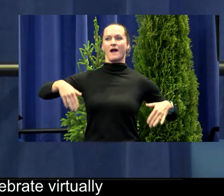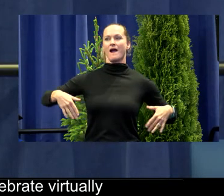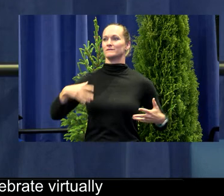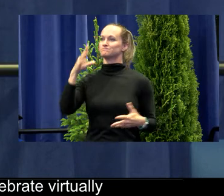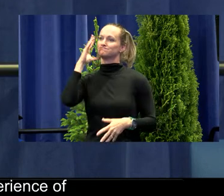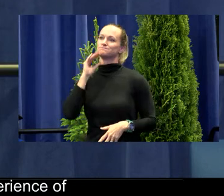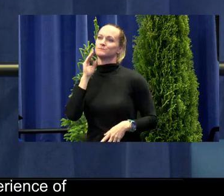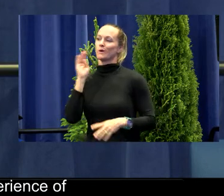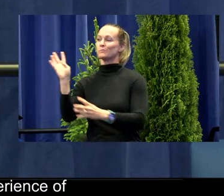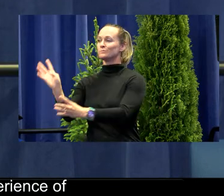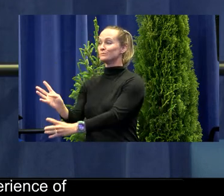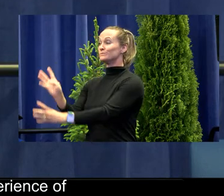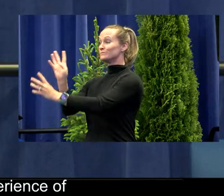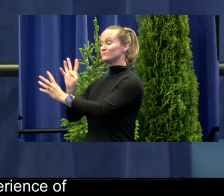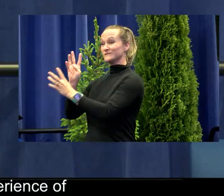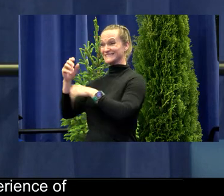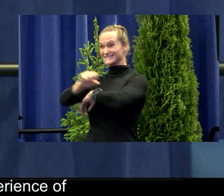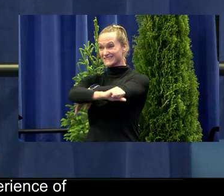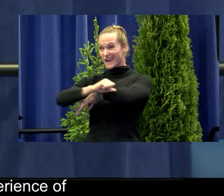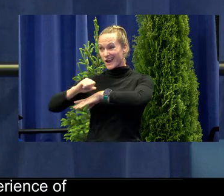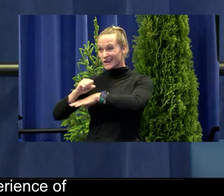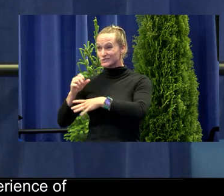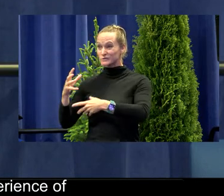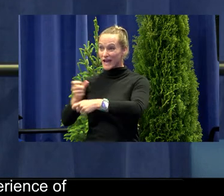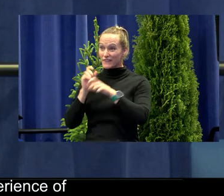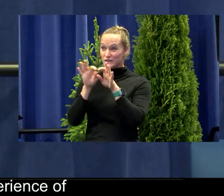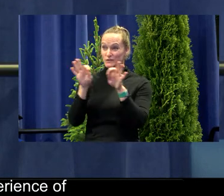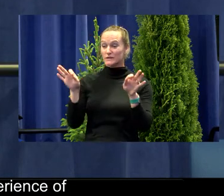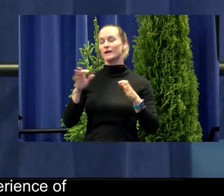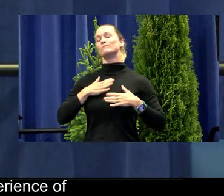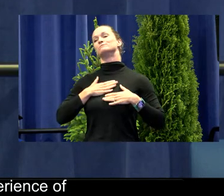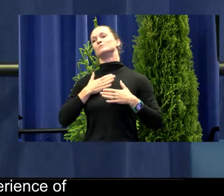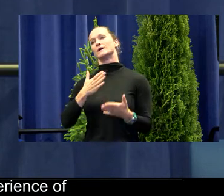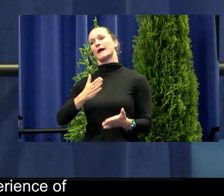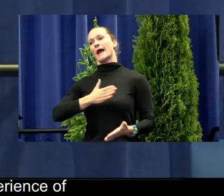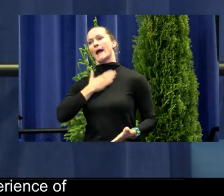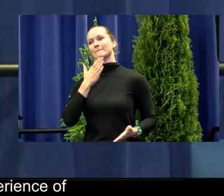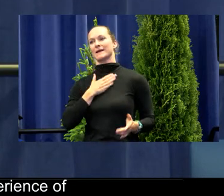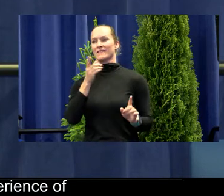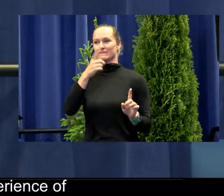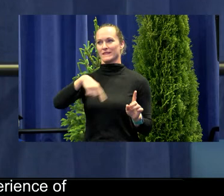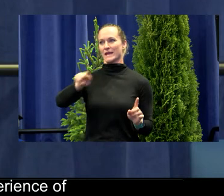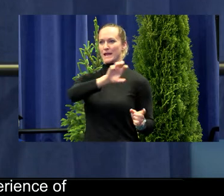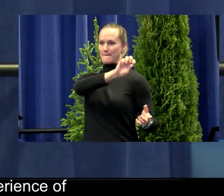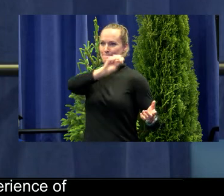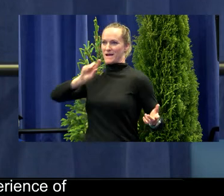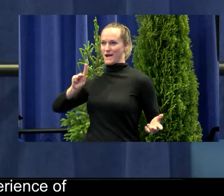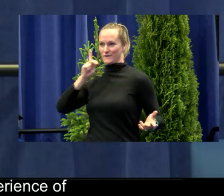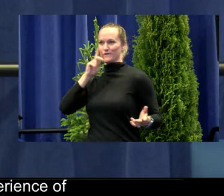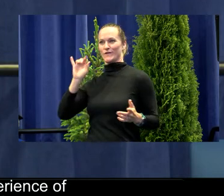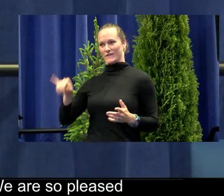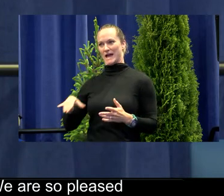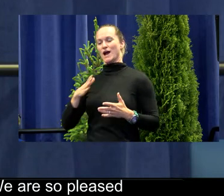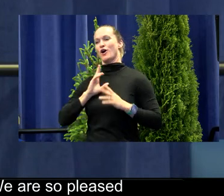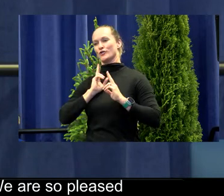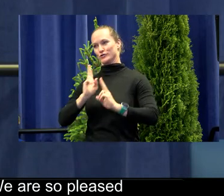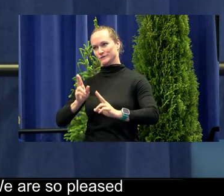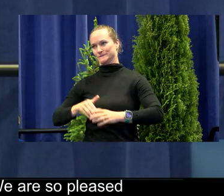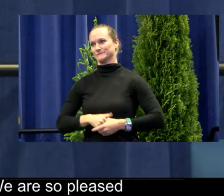stage to mark the completion of a degree. We are so pleased to have you back on campus.